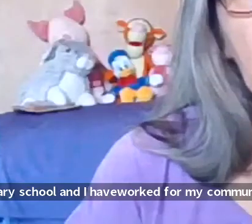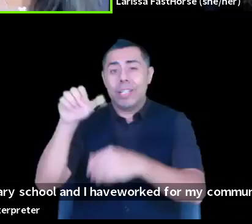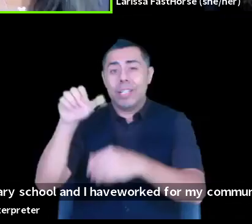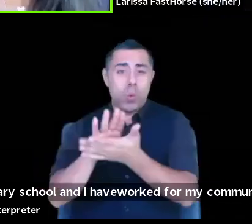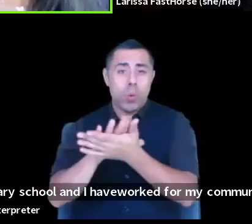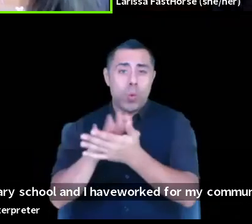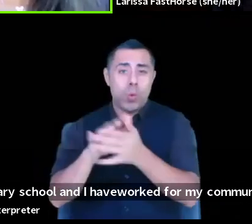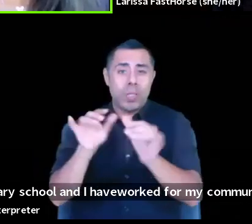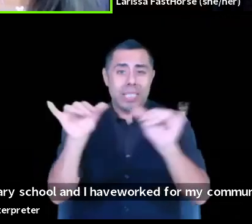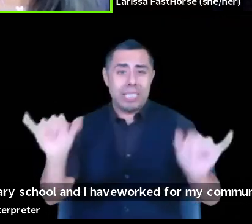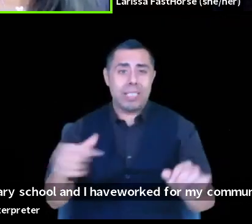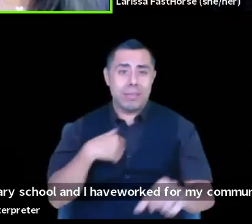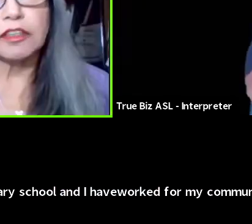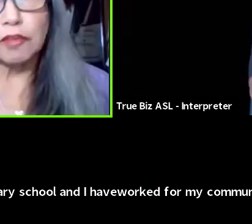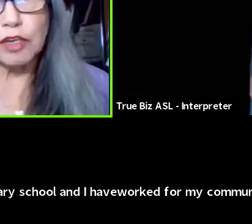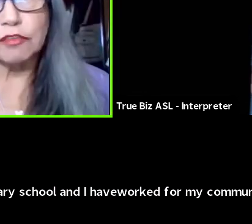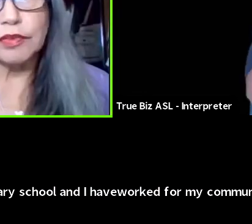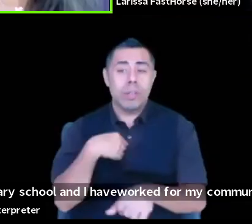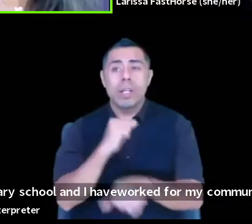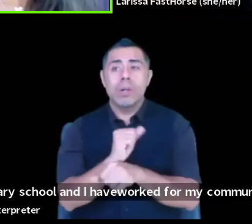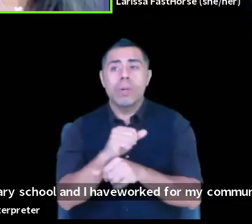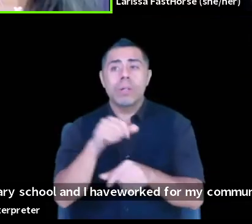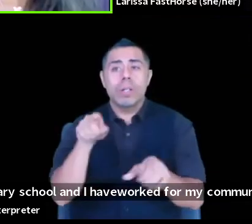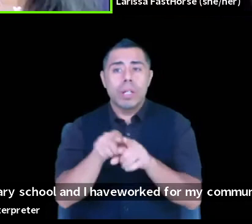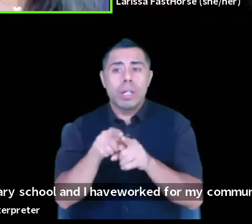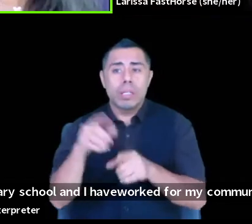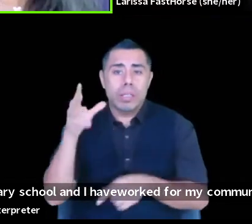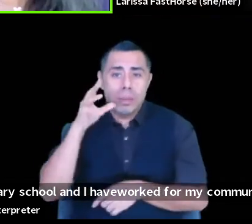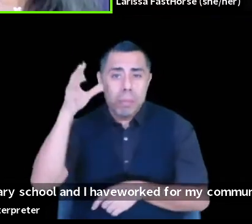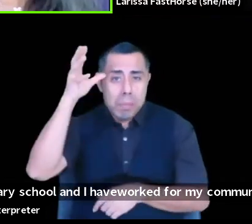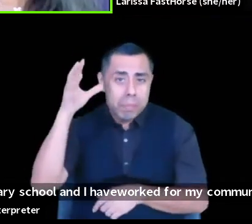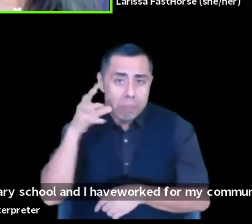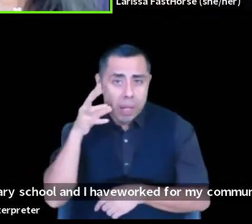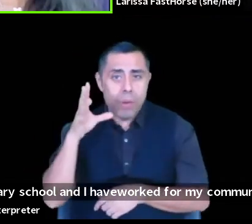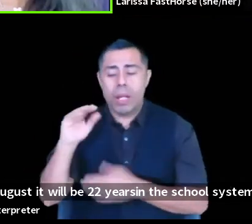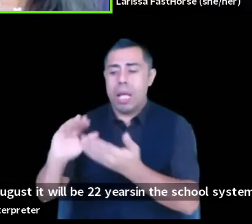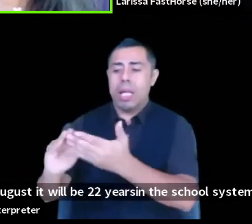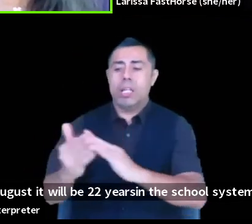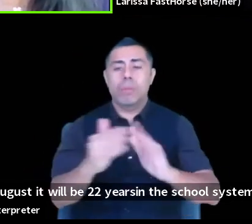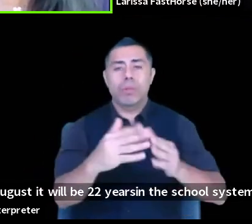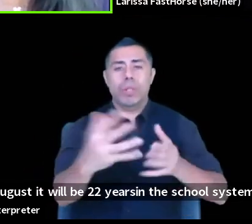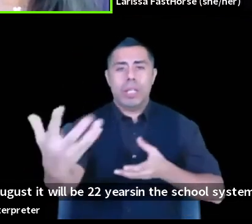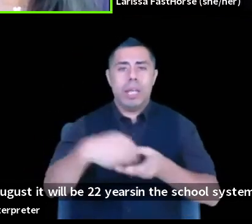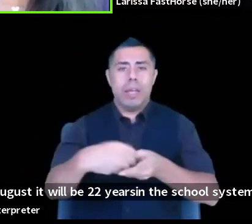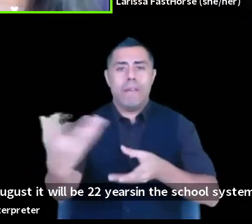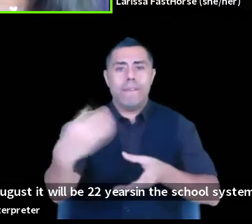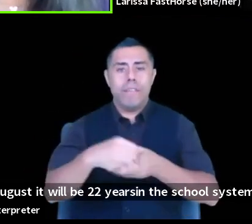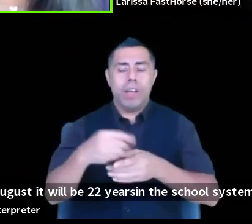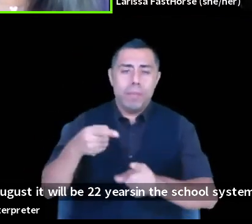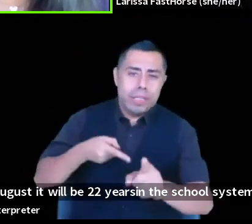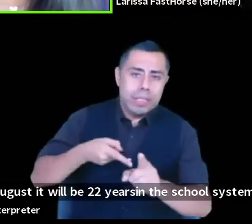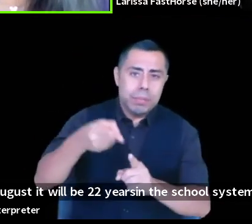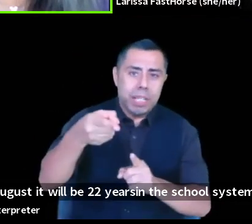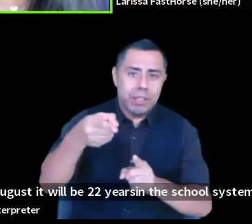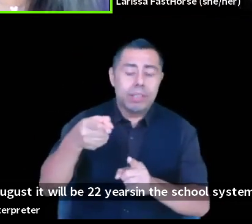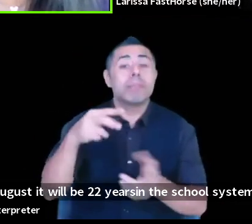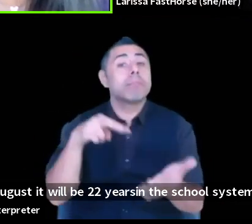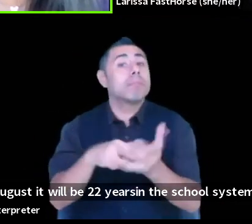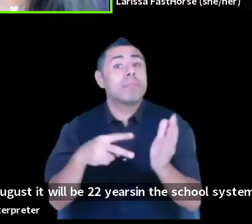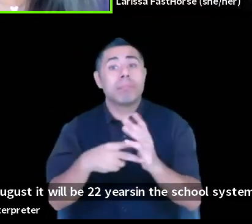I work as the parent and community involvement specialist. And with that, I work with